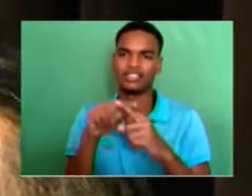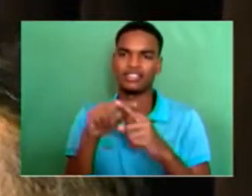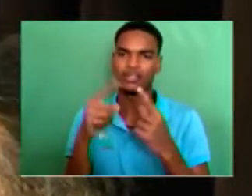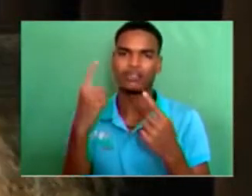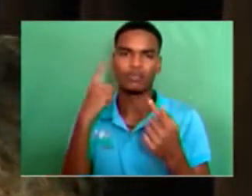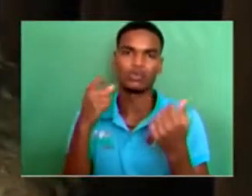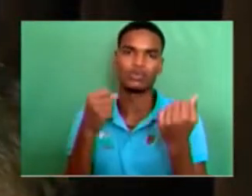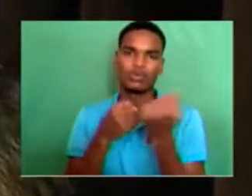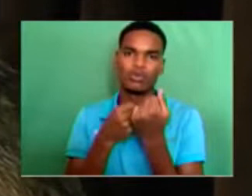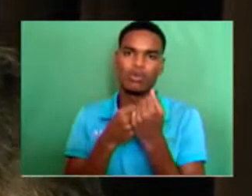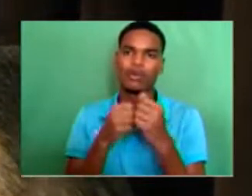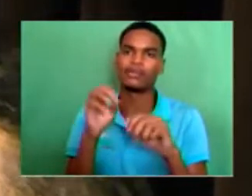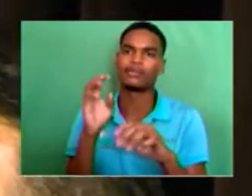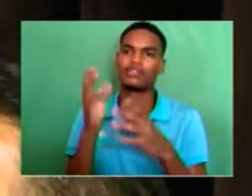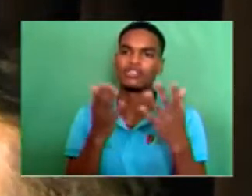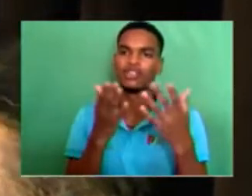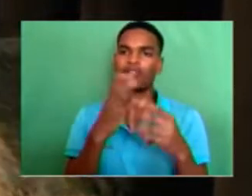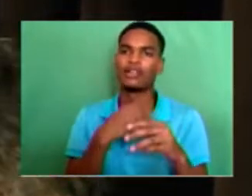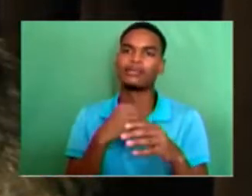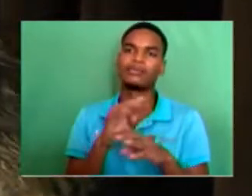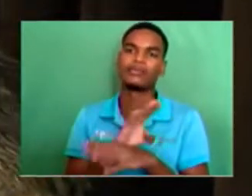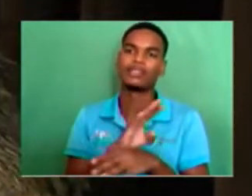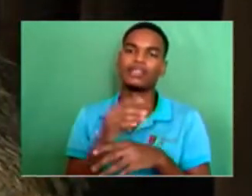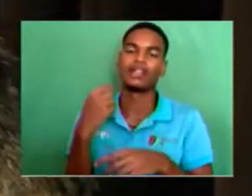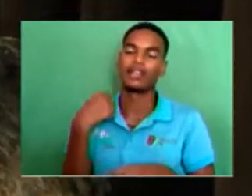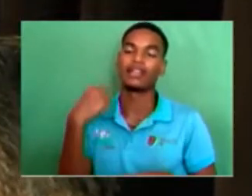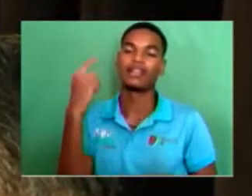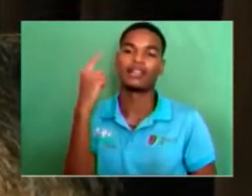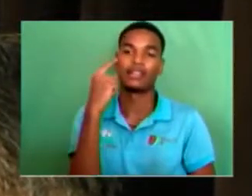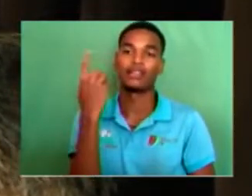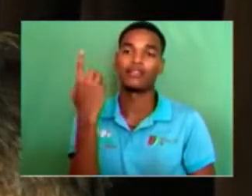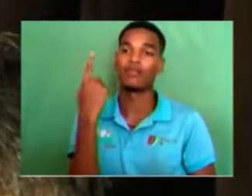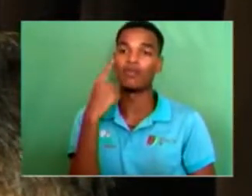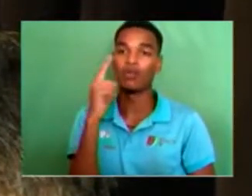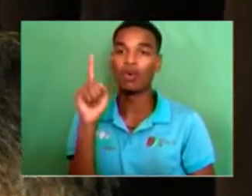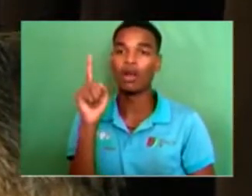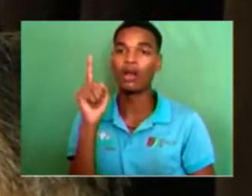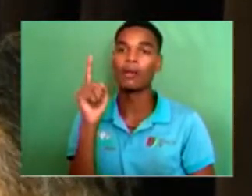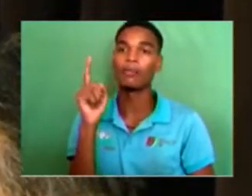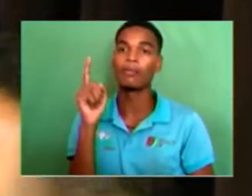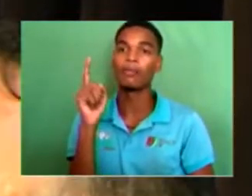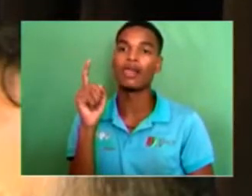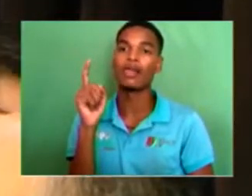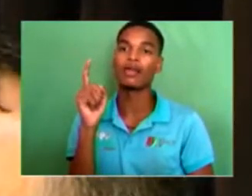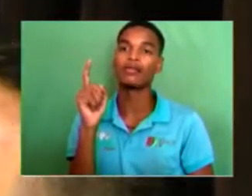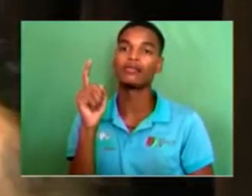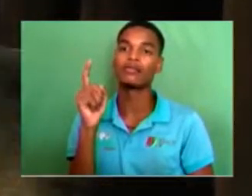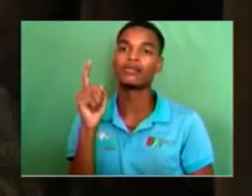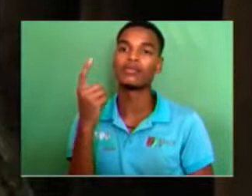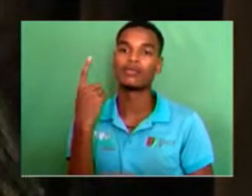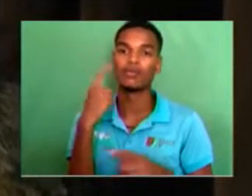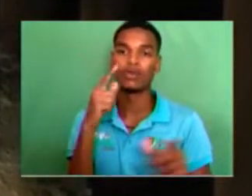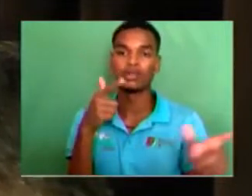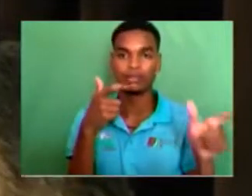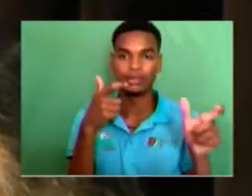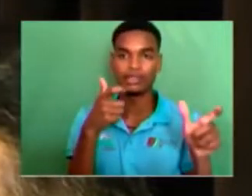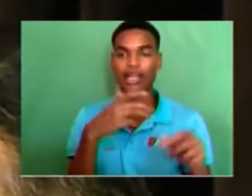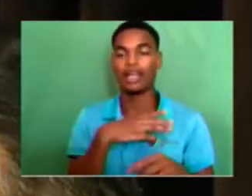businesses that you have in mind, I think that for speed and price